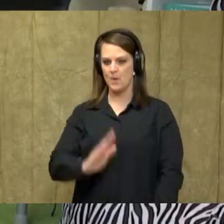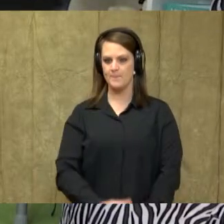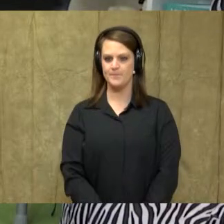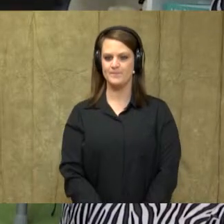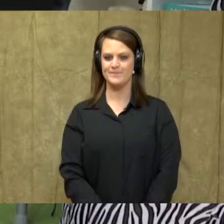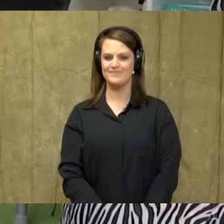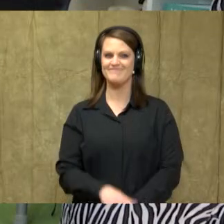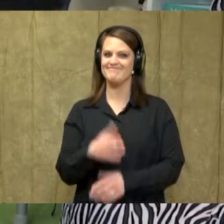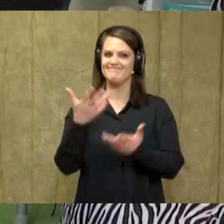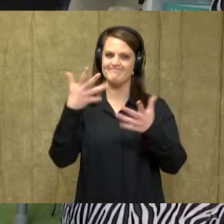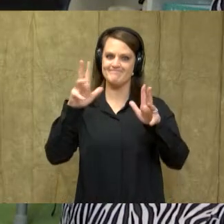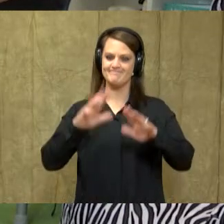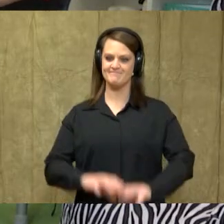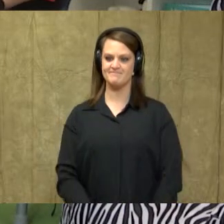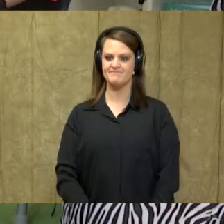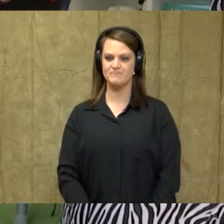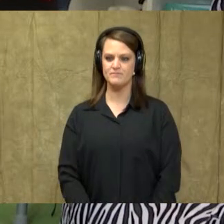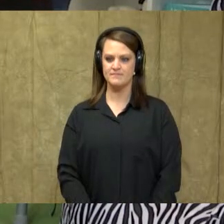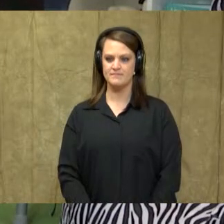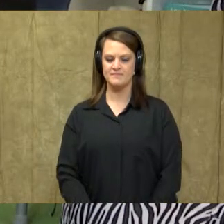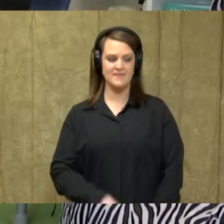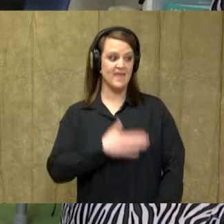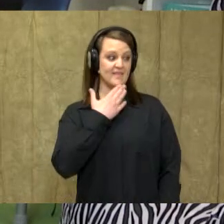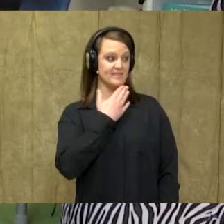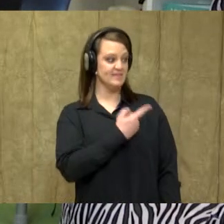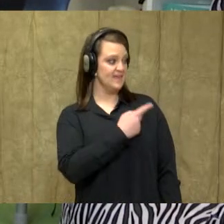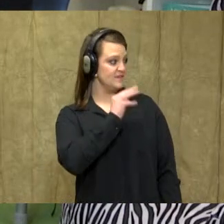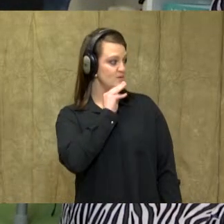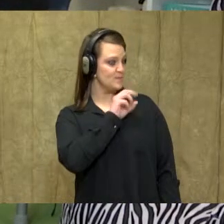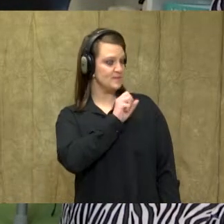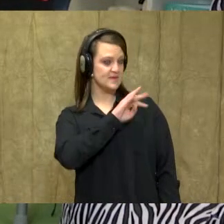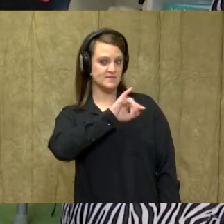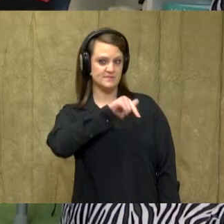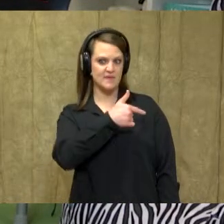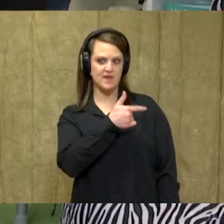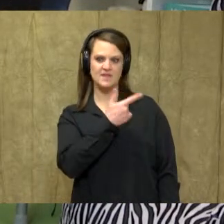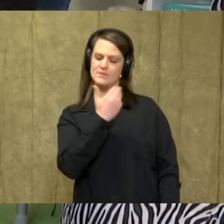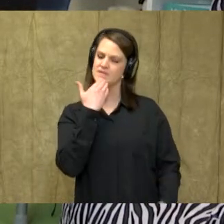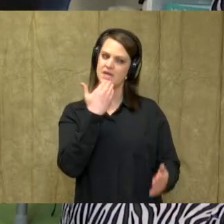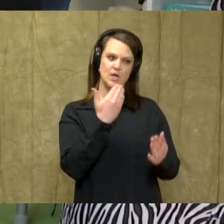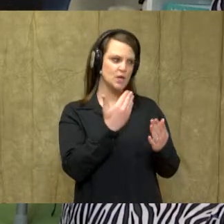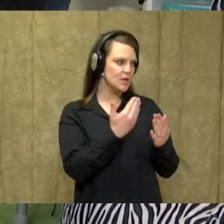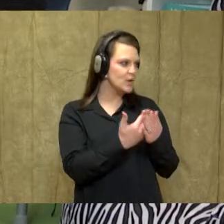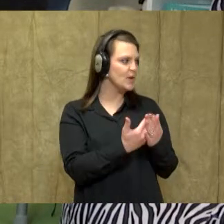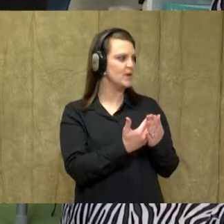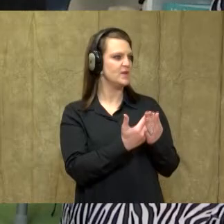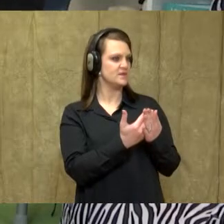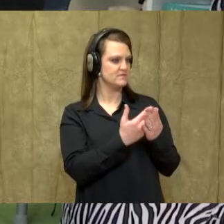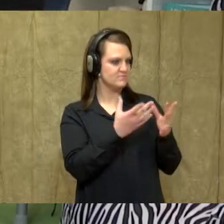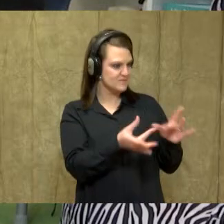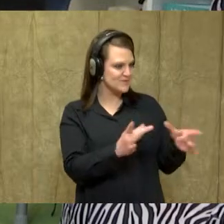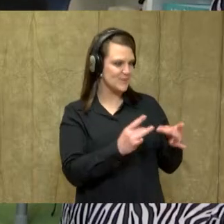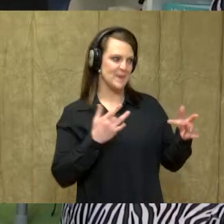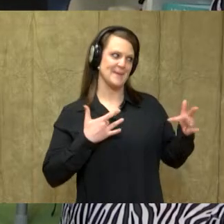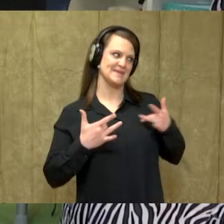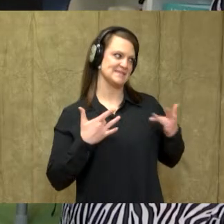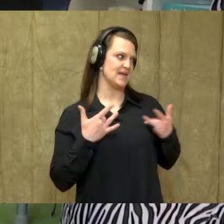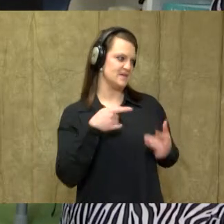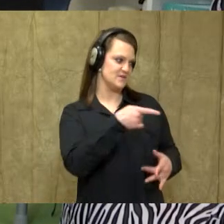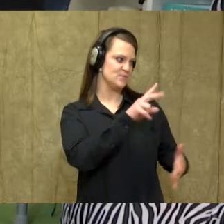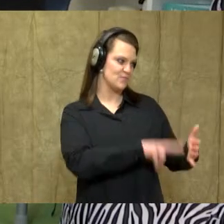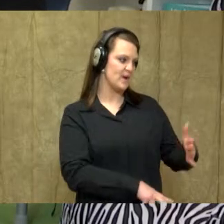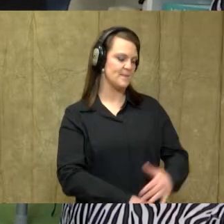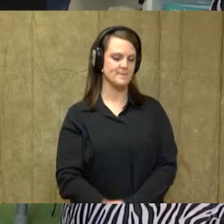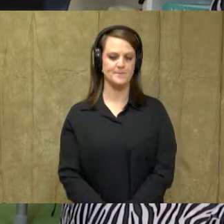The end. Thank you, Miss Smith. That was a very informative story. I'm really excited that you read it. You're Now,